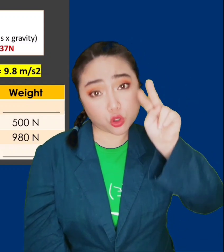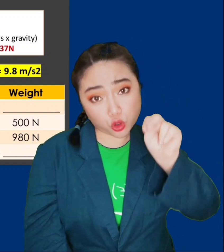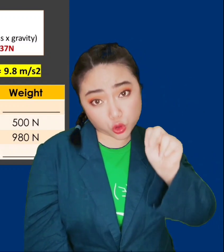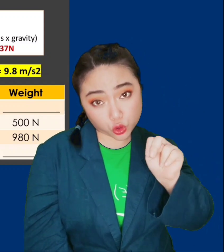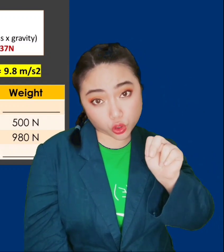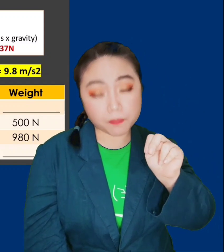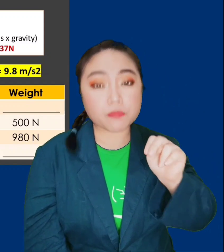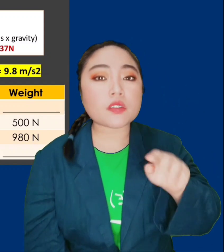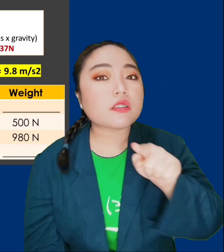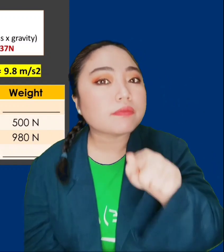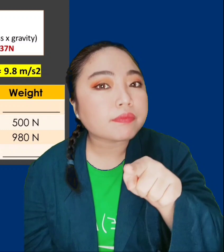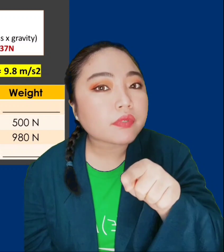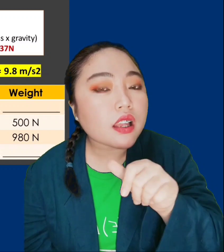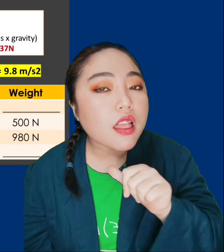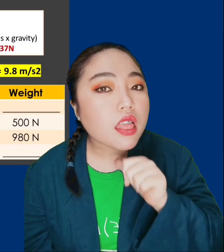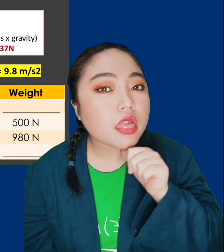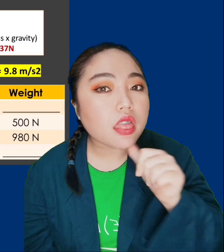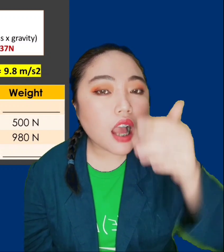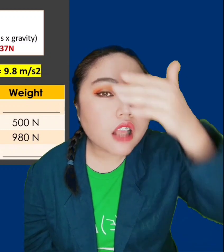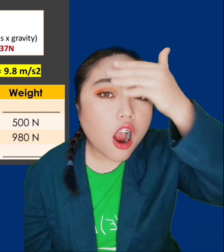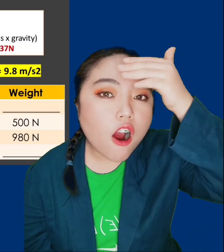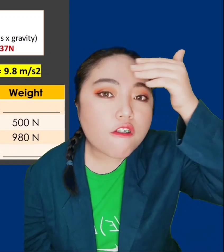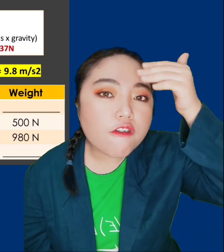673 Newton.